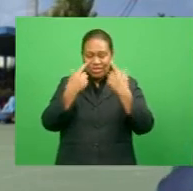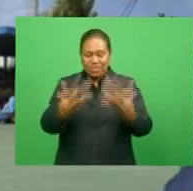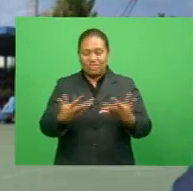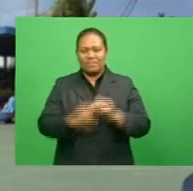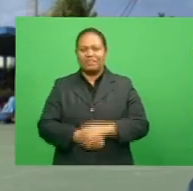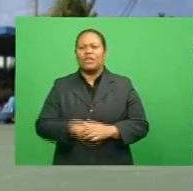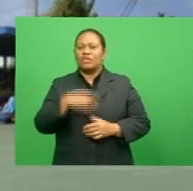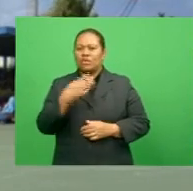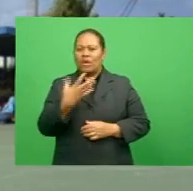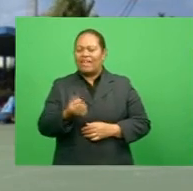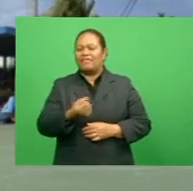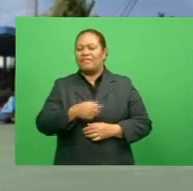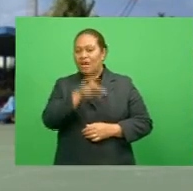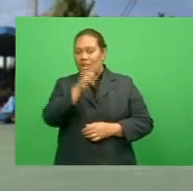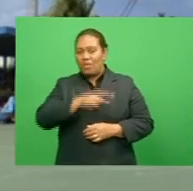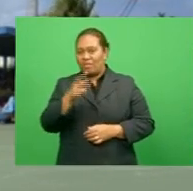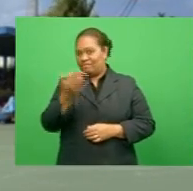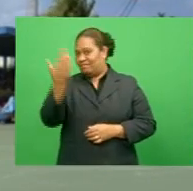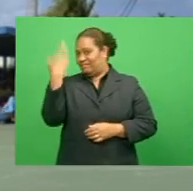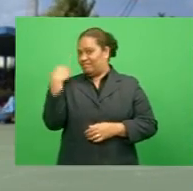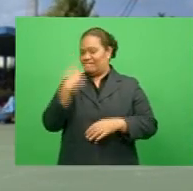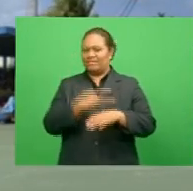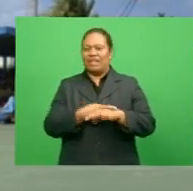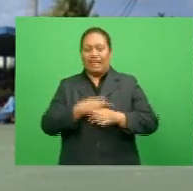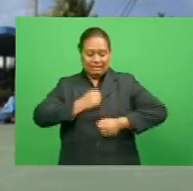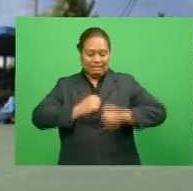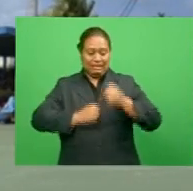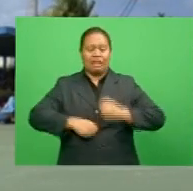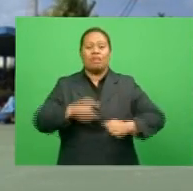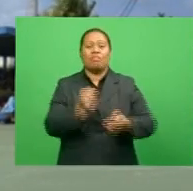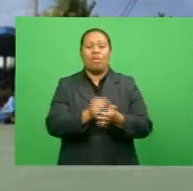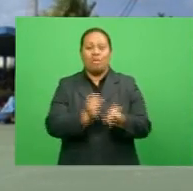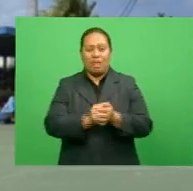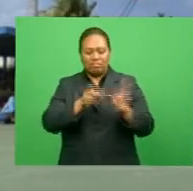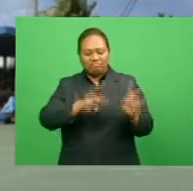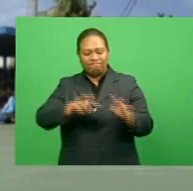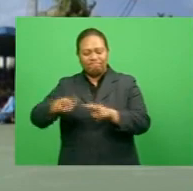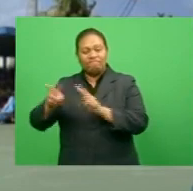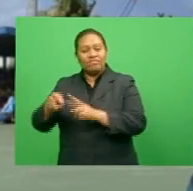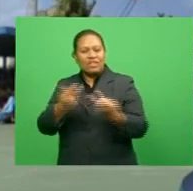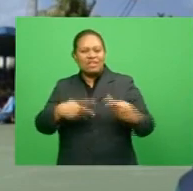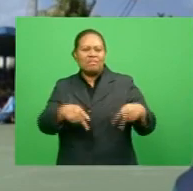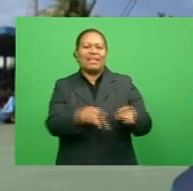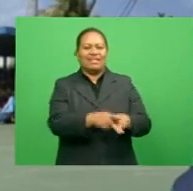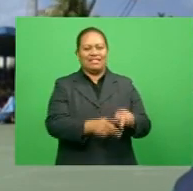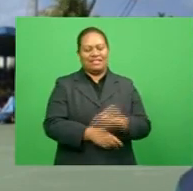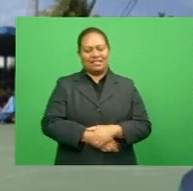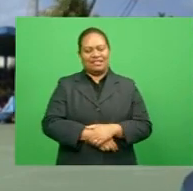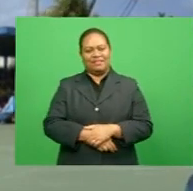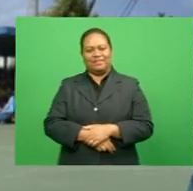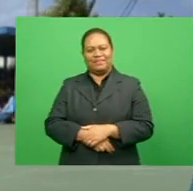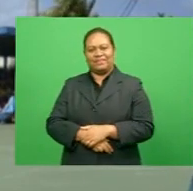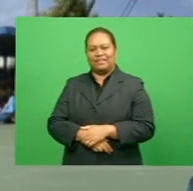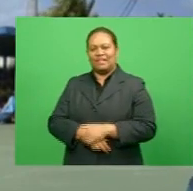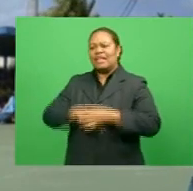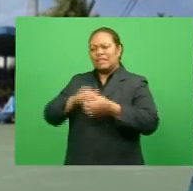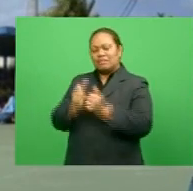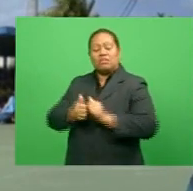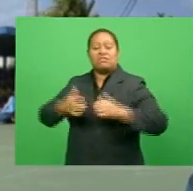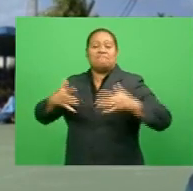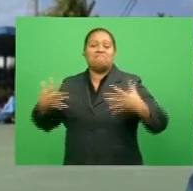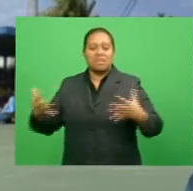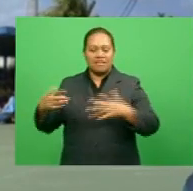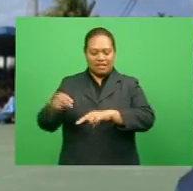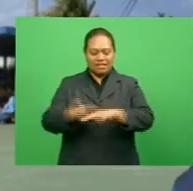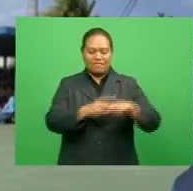week. We struggled for venue. It goes to show that sports, it's big here in Fiji,